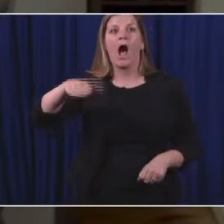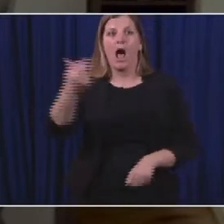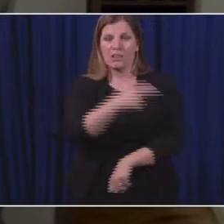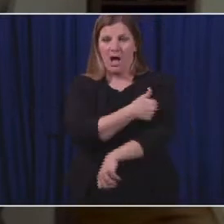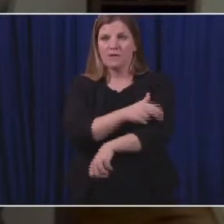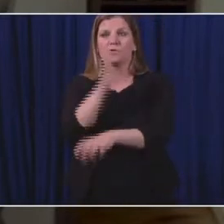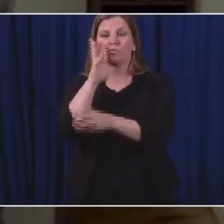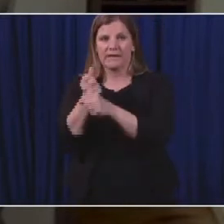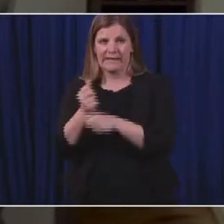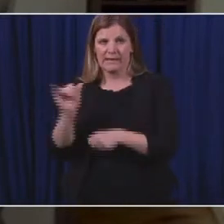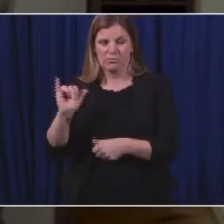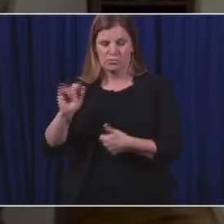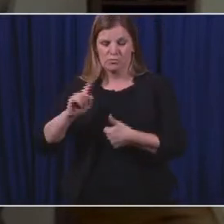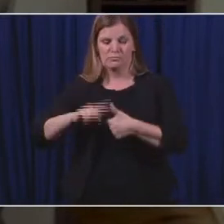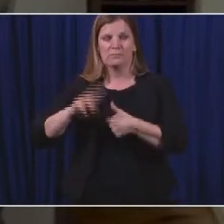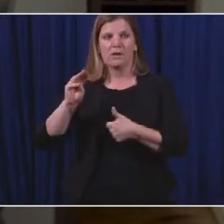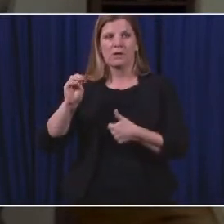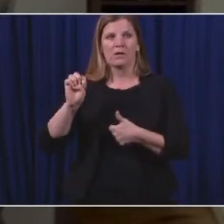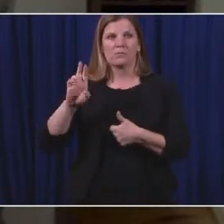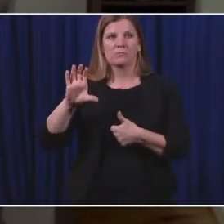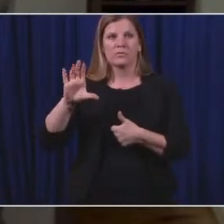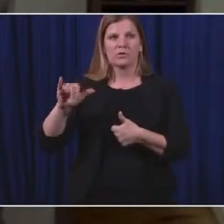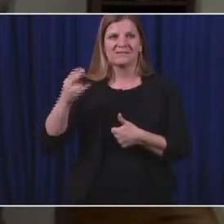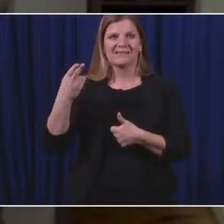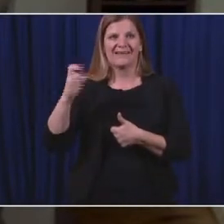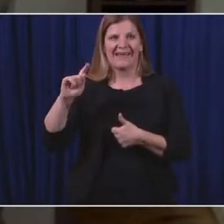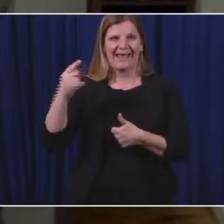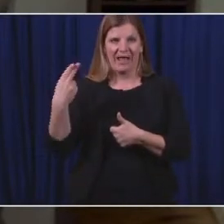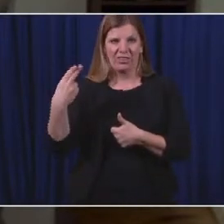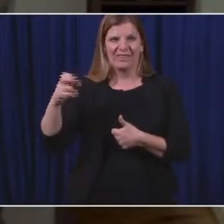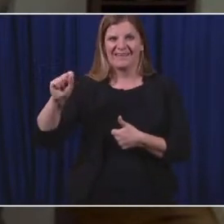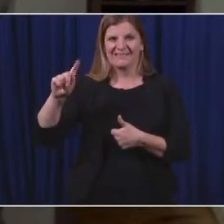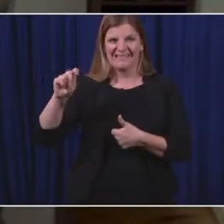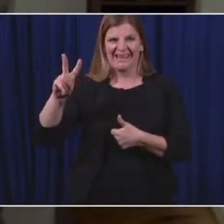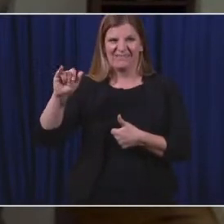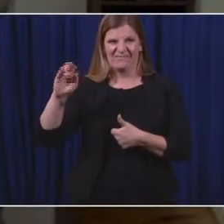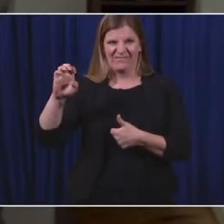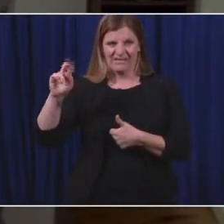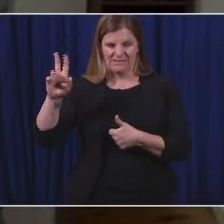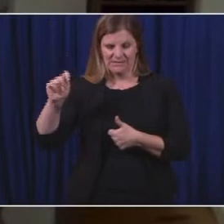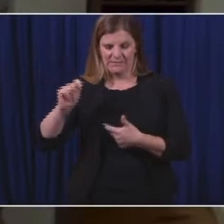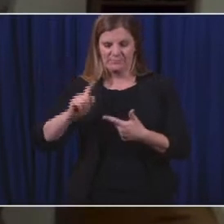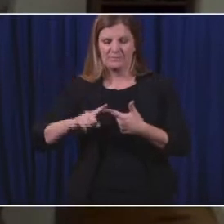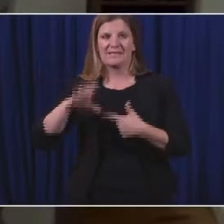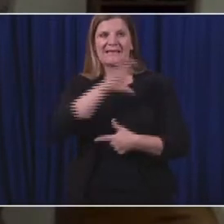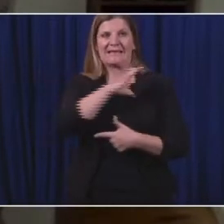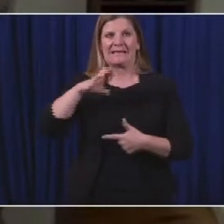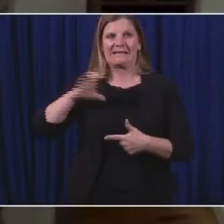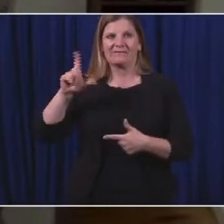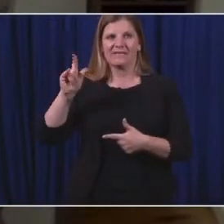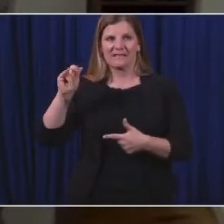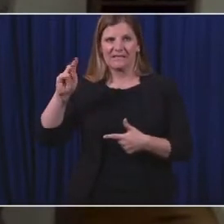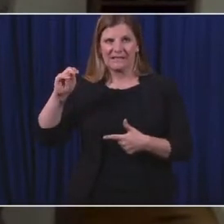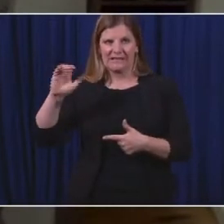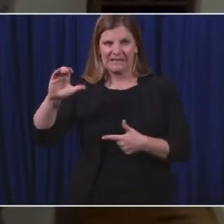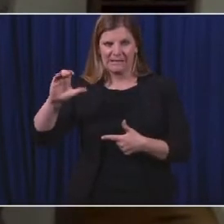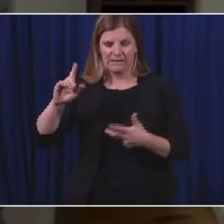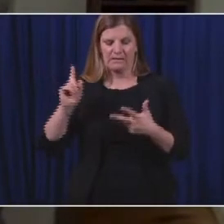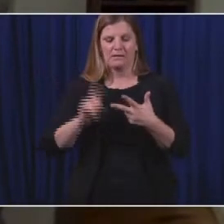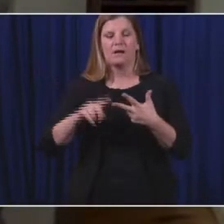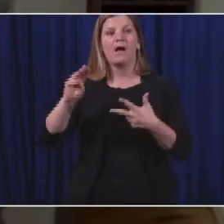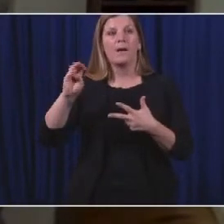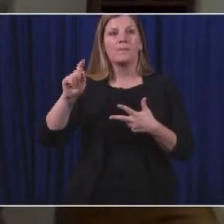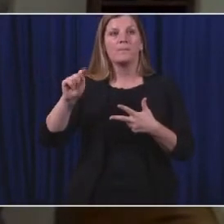Mercy Health, St. Vincent Hospital in Lucas County, Cleveland Clinic in Cuyahoga County, Metro Health